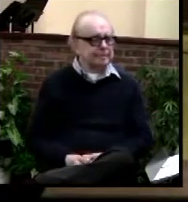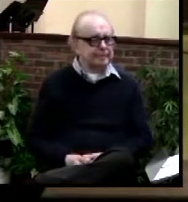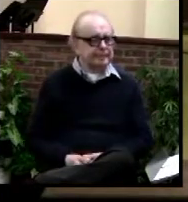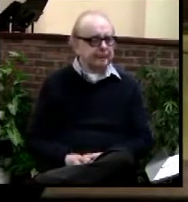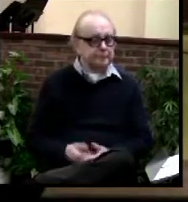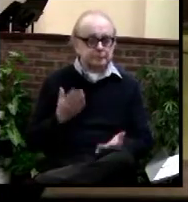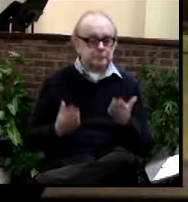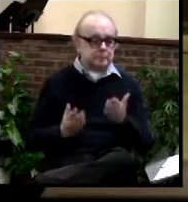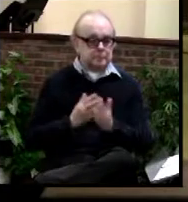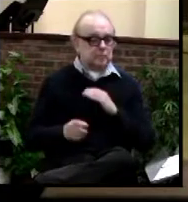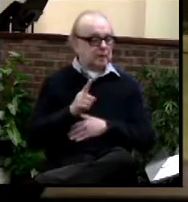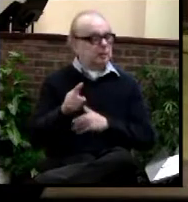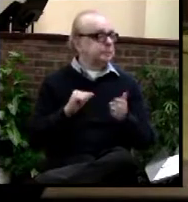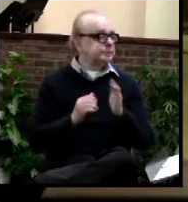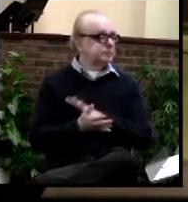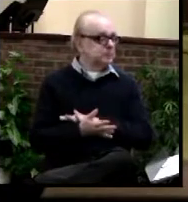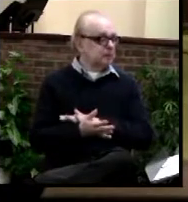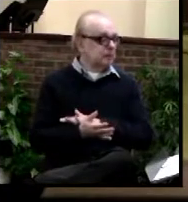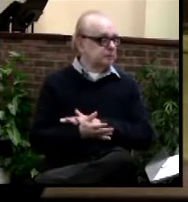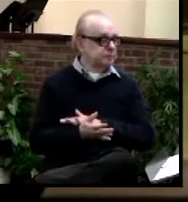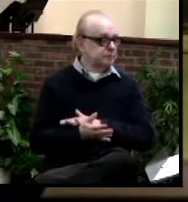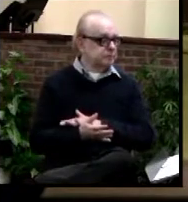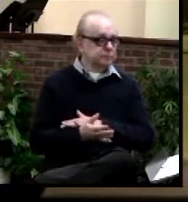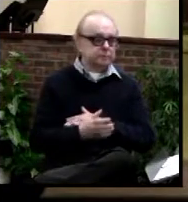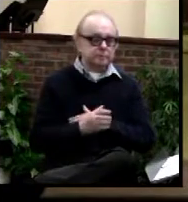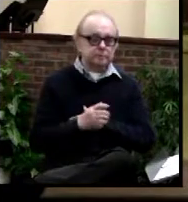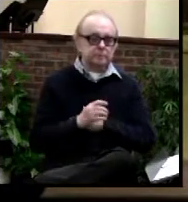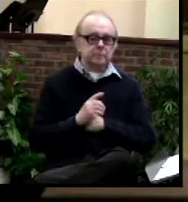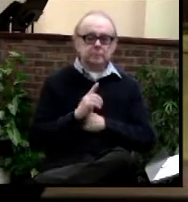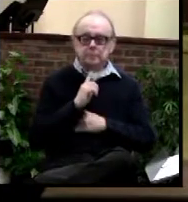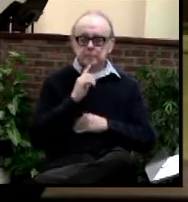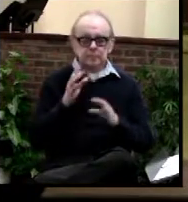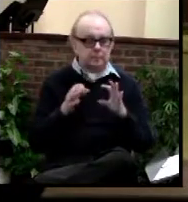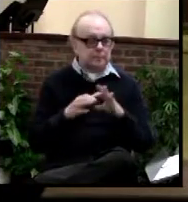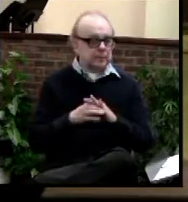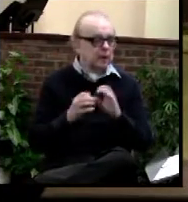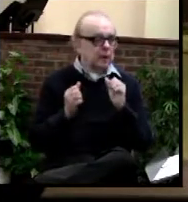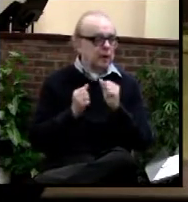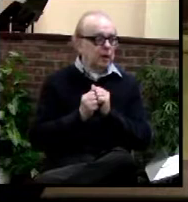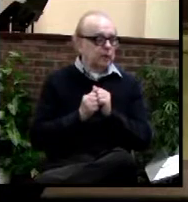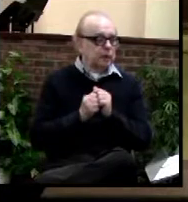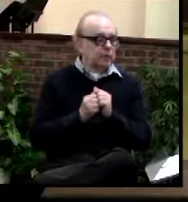maybe some of you here this morning are connected up with the wrong theys.